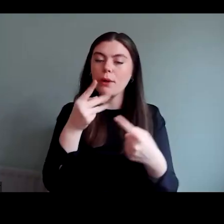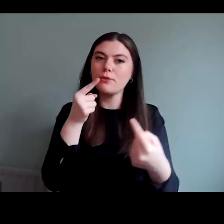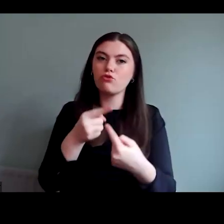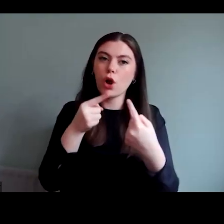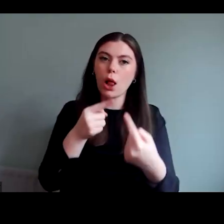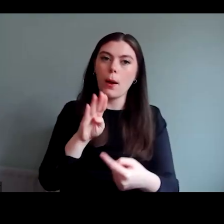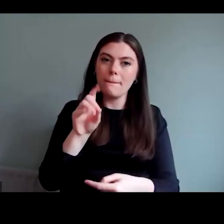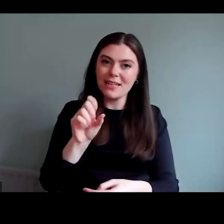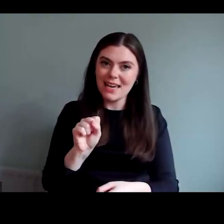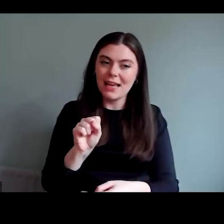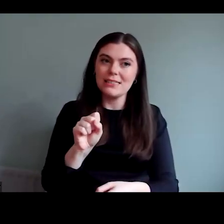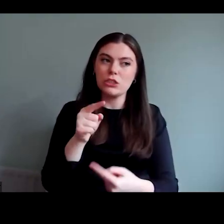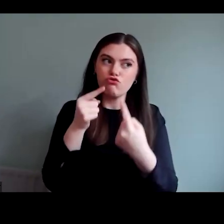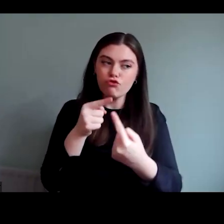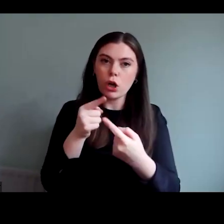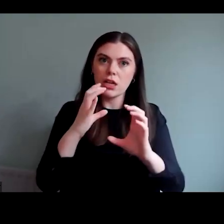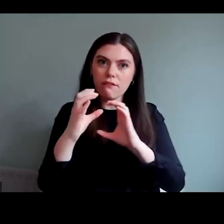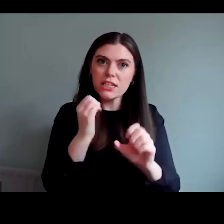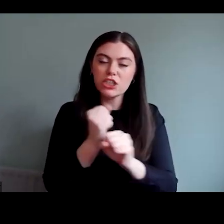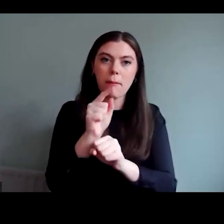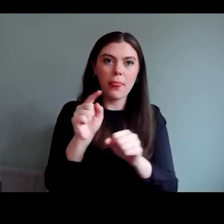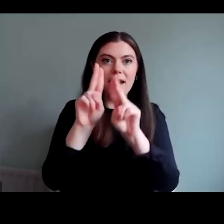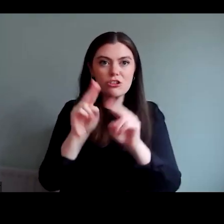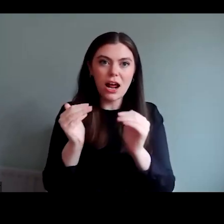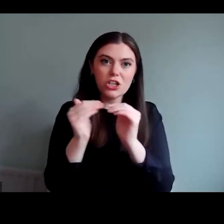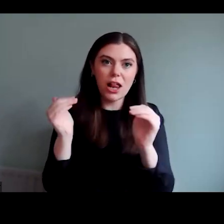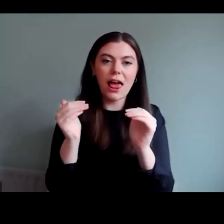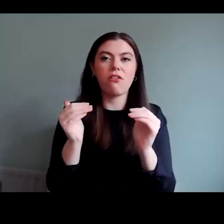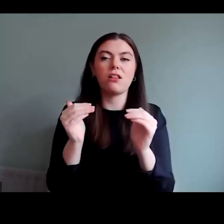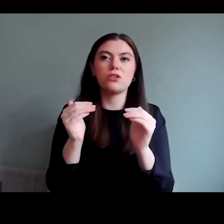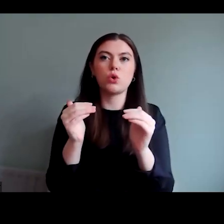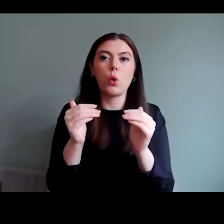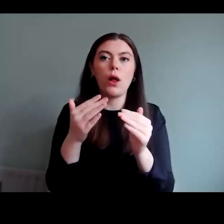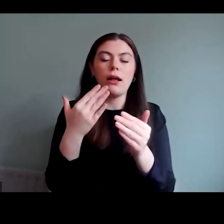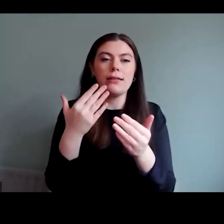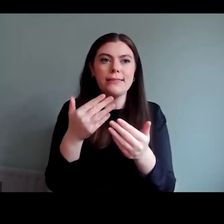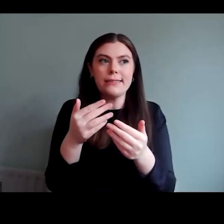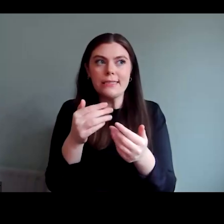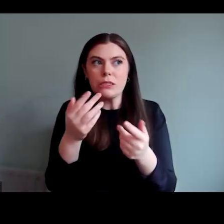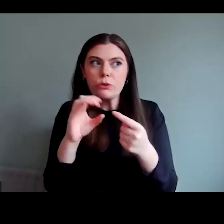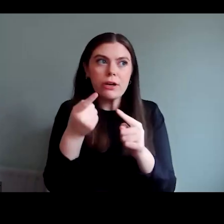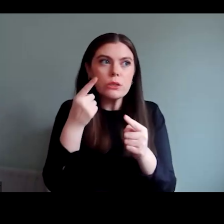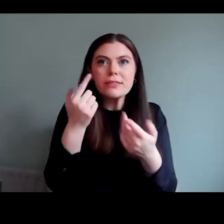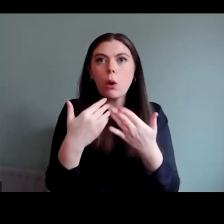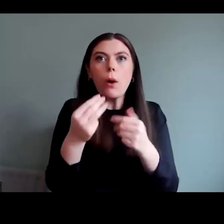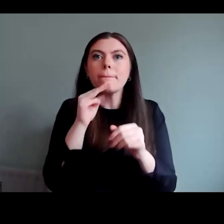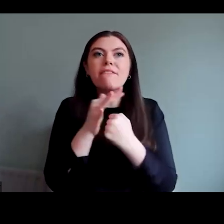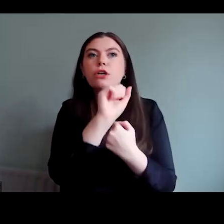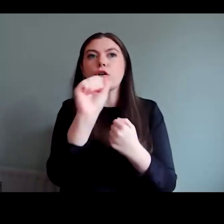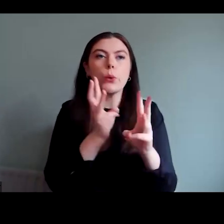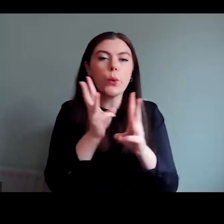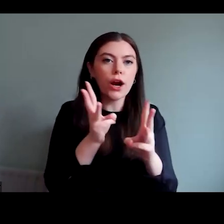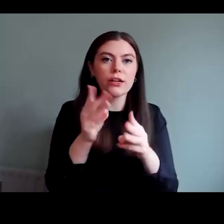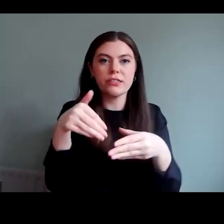BDS being raised as a motion at an international level, and what this would mean for their work and their context. And that